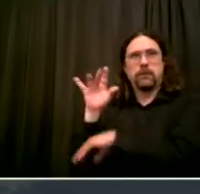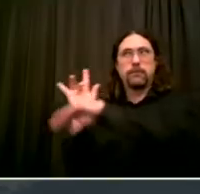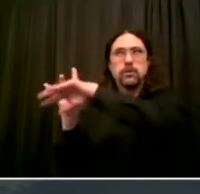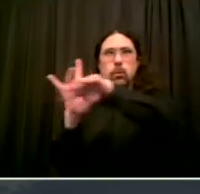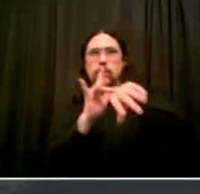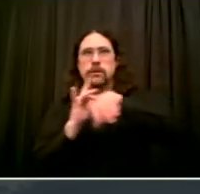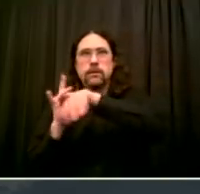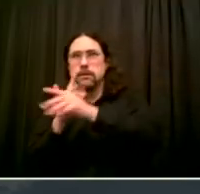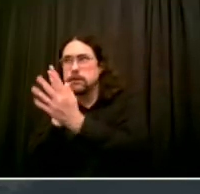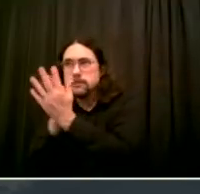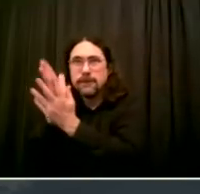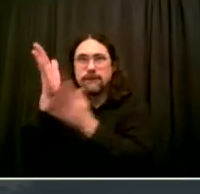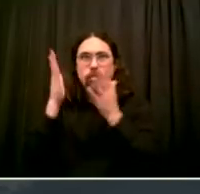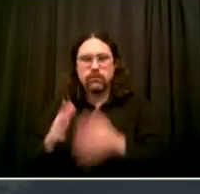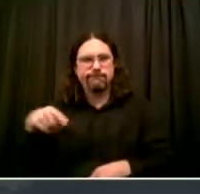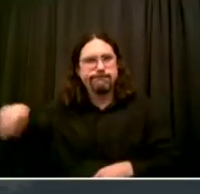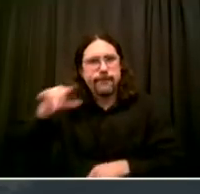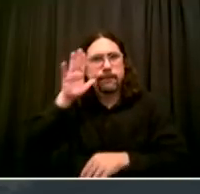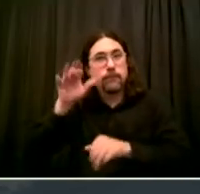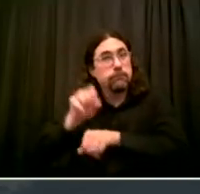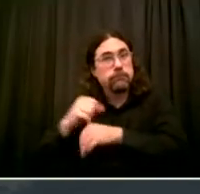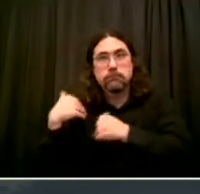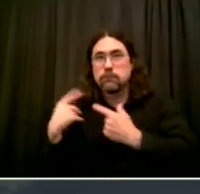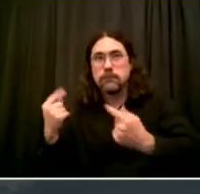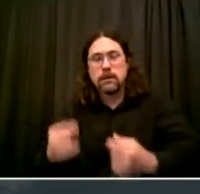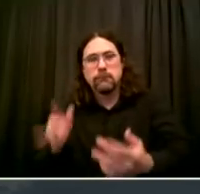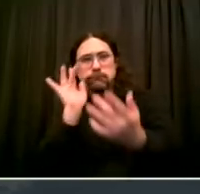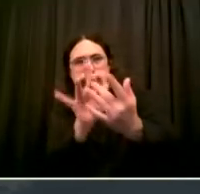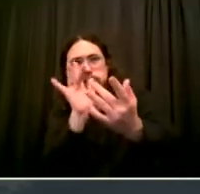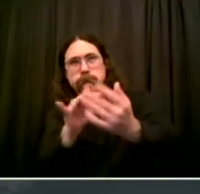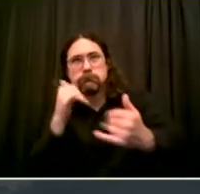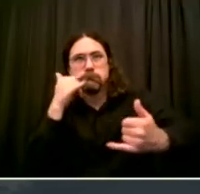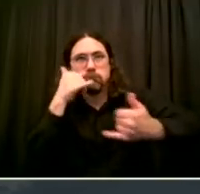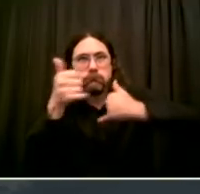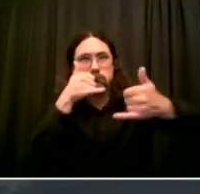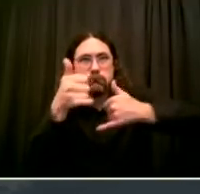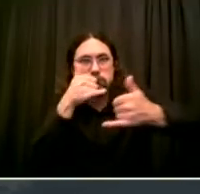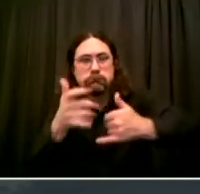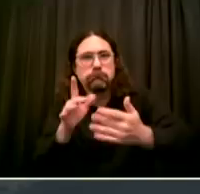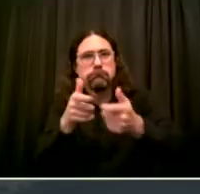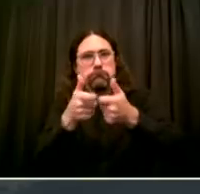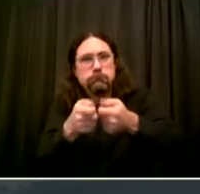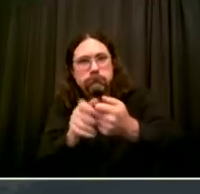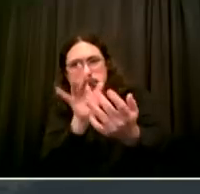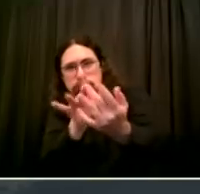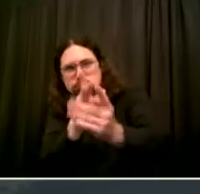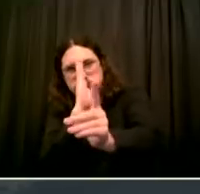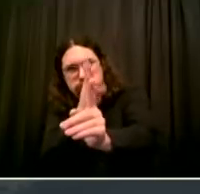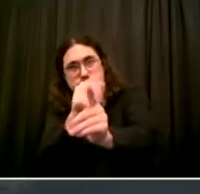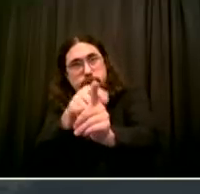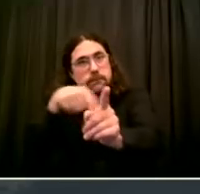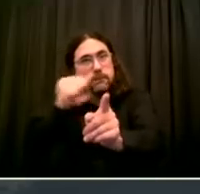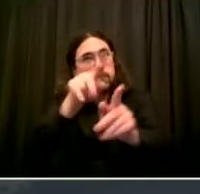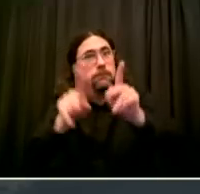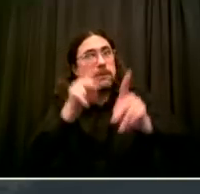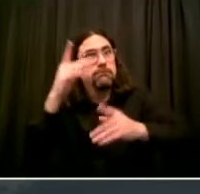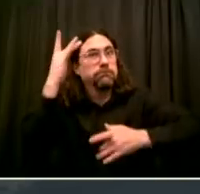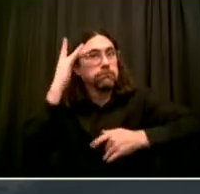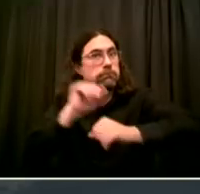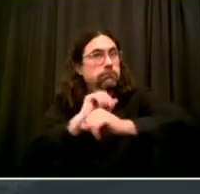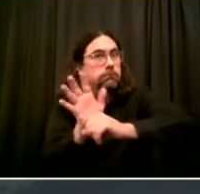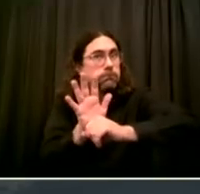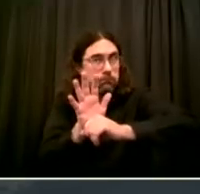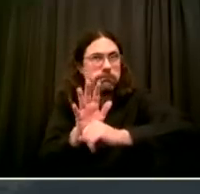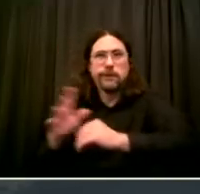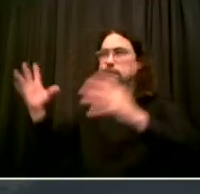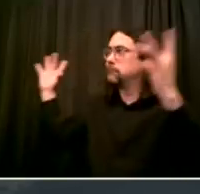for free, because this is how we help people, and this is how we overcome this disease. If you end up knowing you